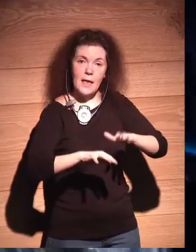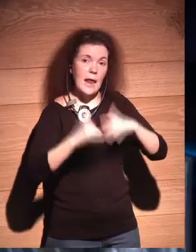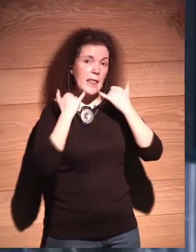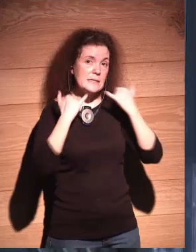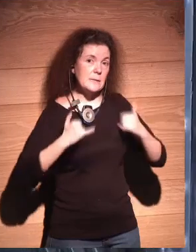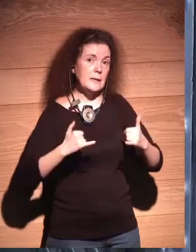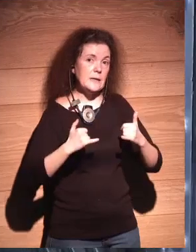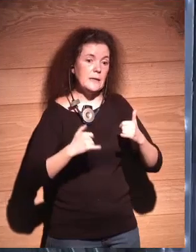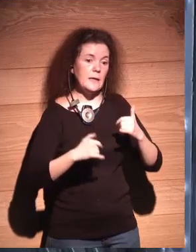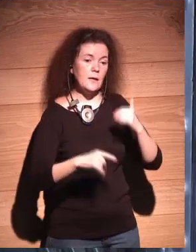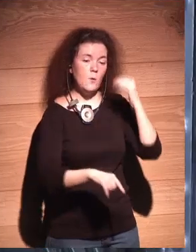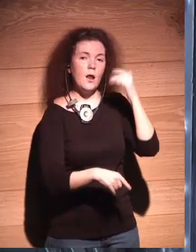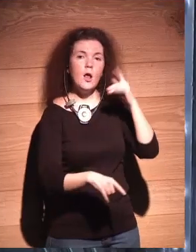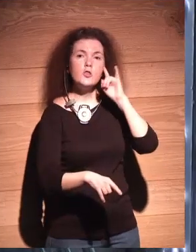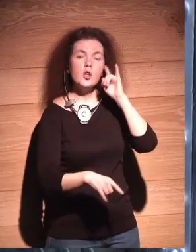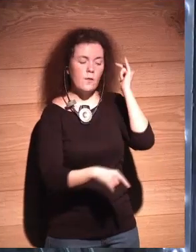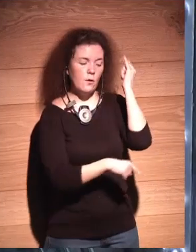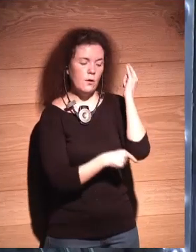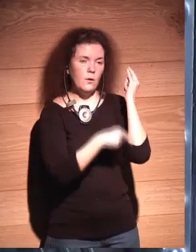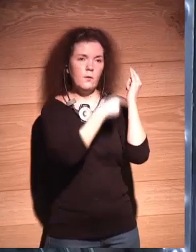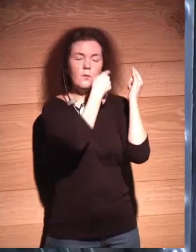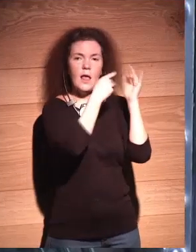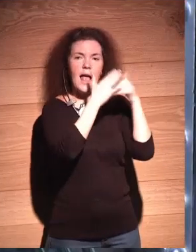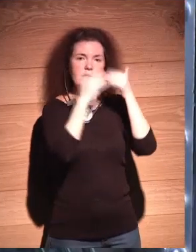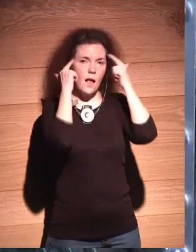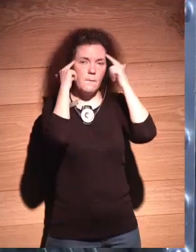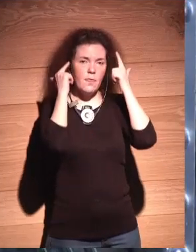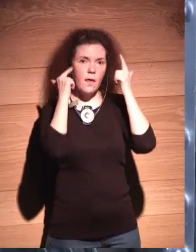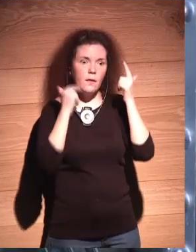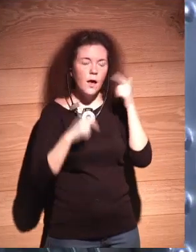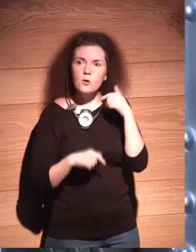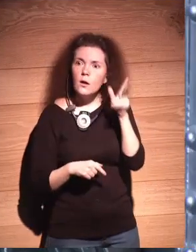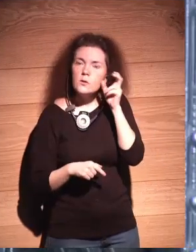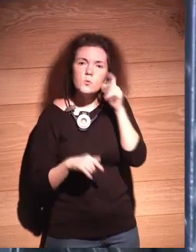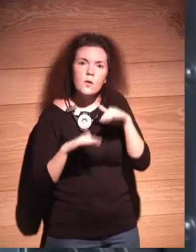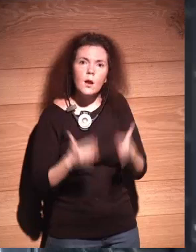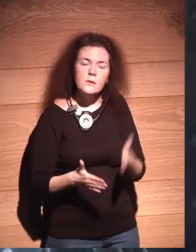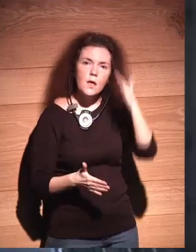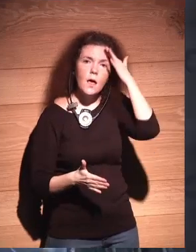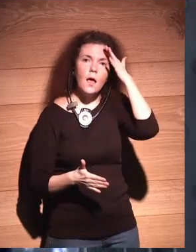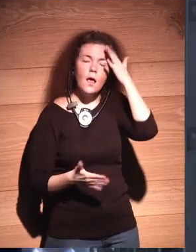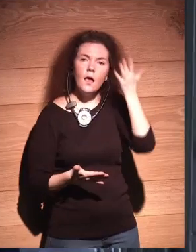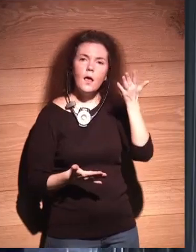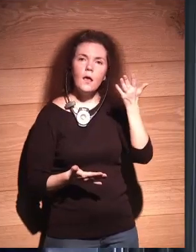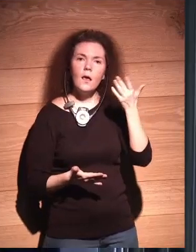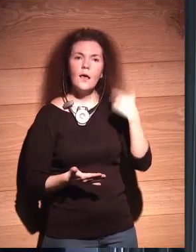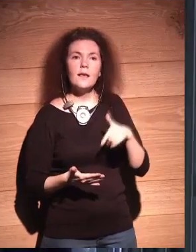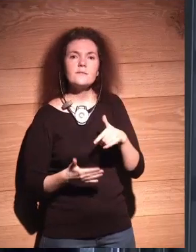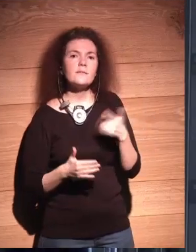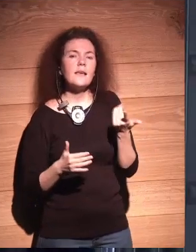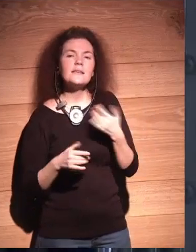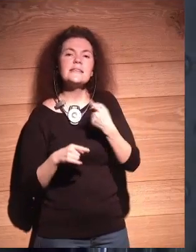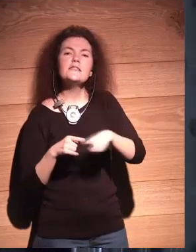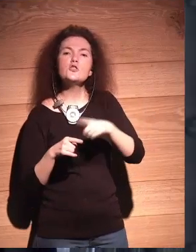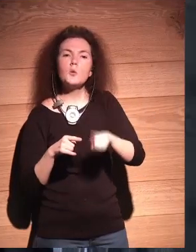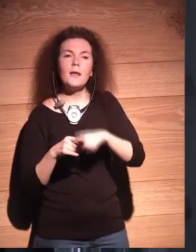build a singing table. So that's what this is. It's a singing table. And it works with, inside it are